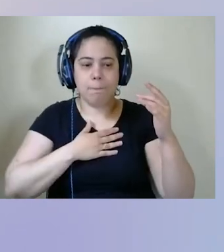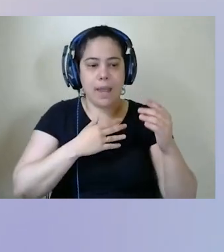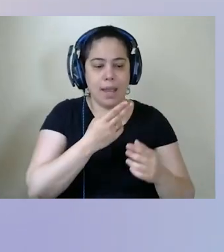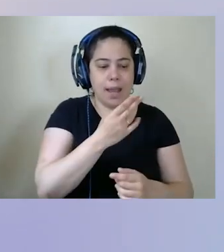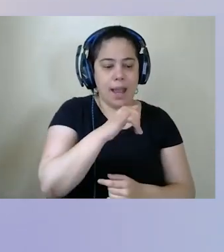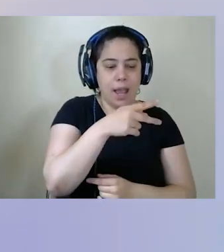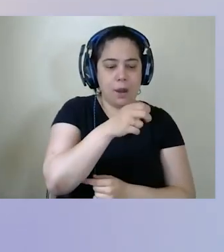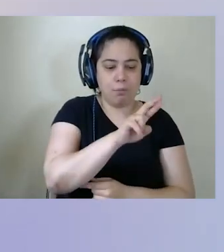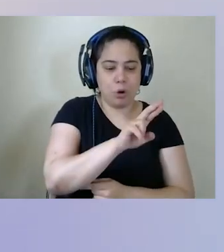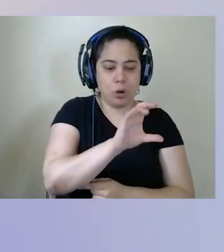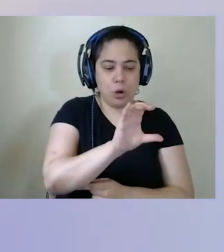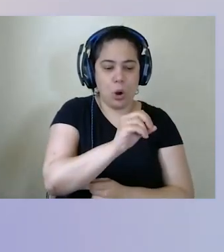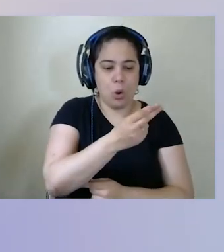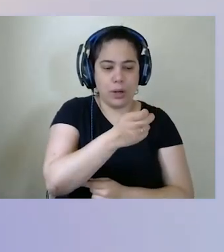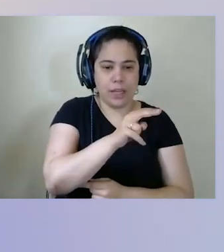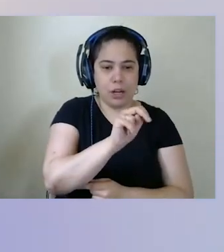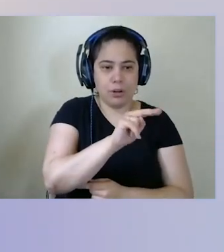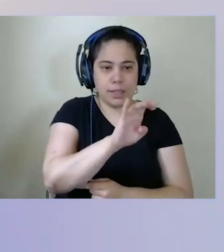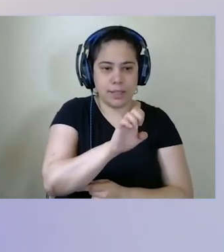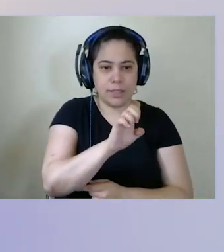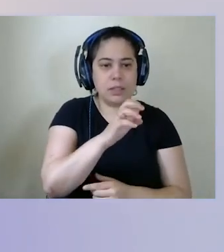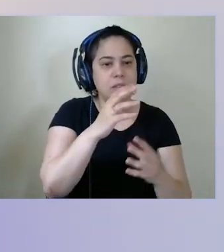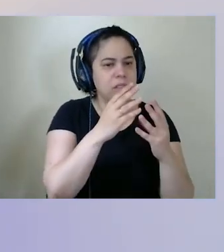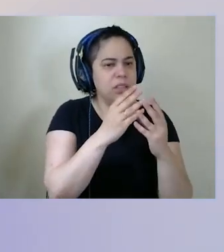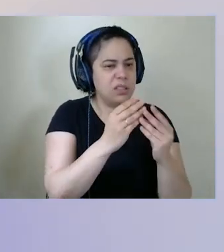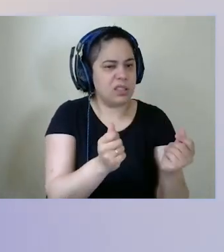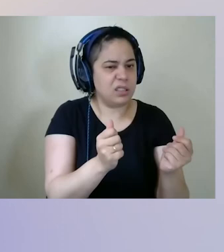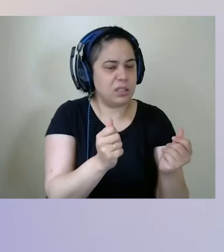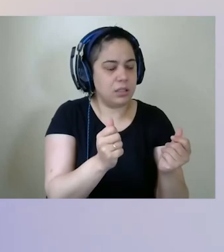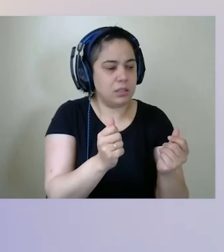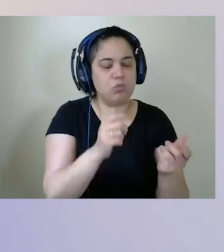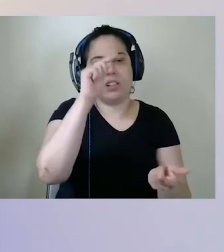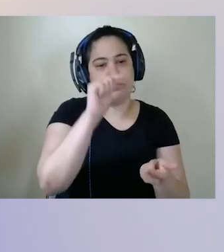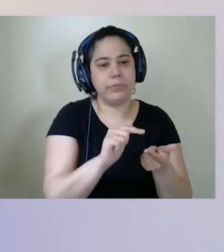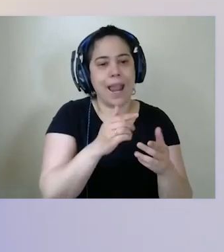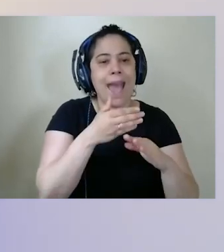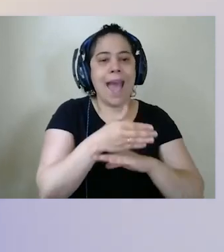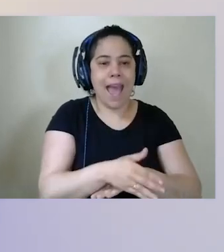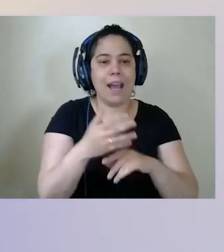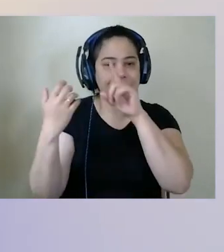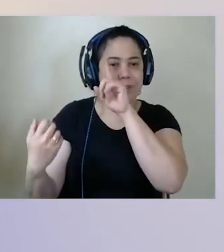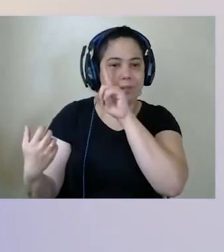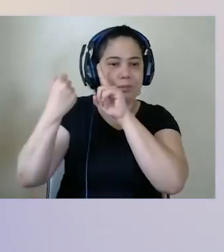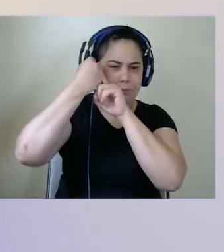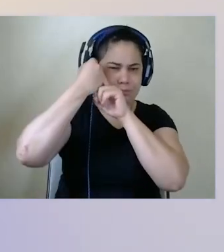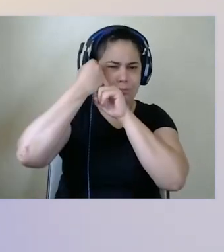brain was gone or much diminished after the blow to my head.